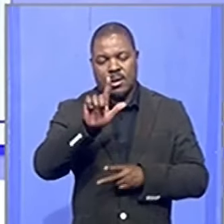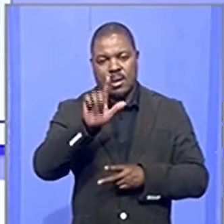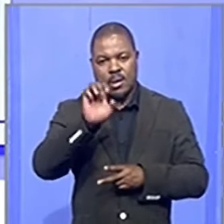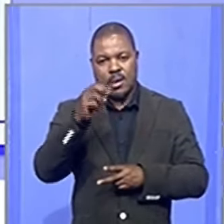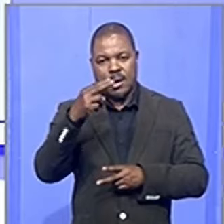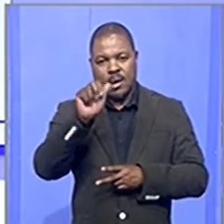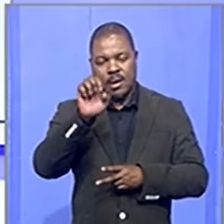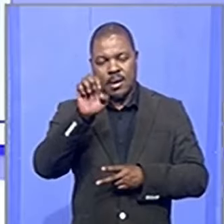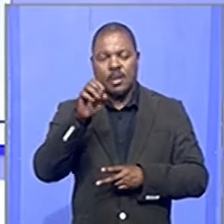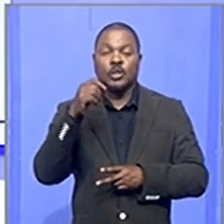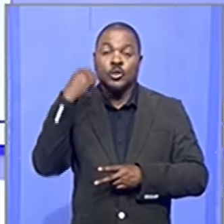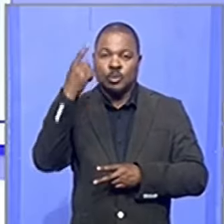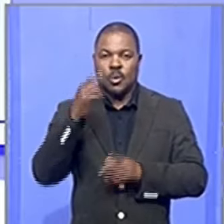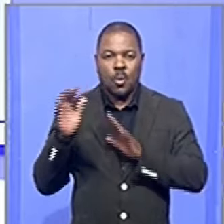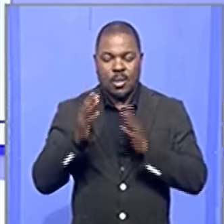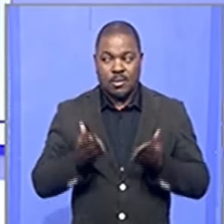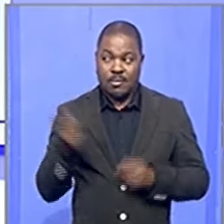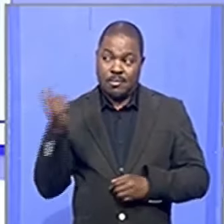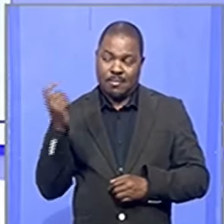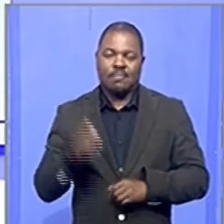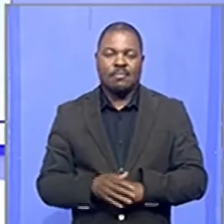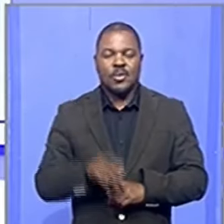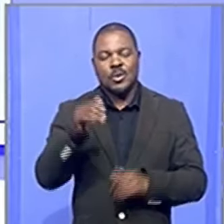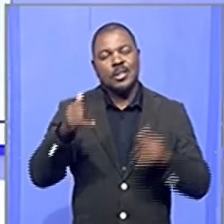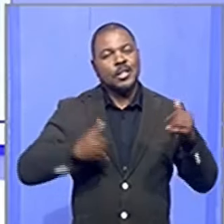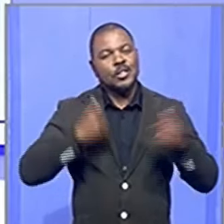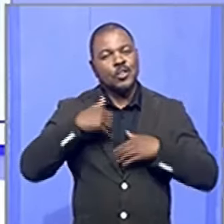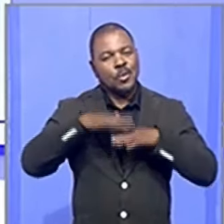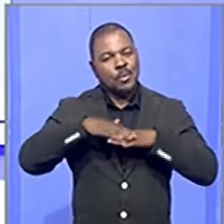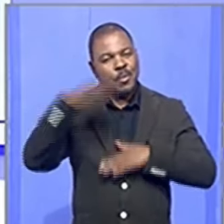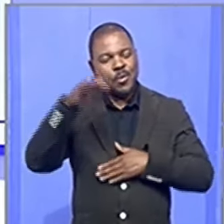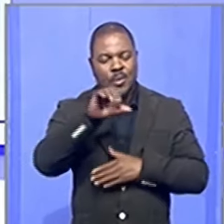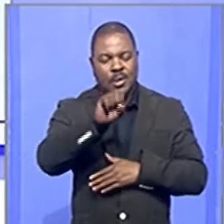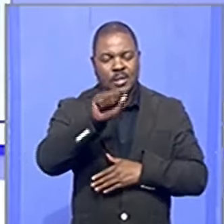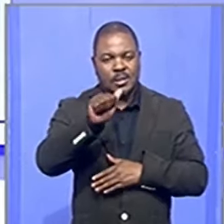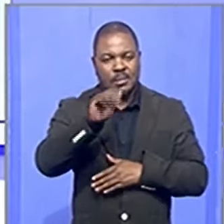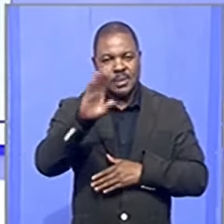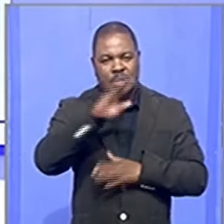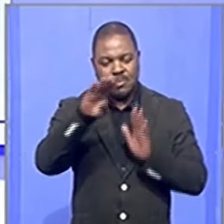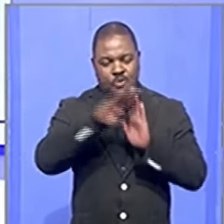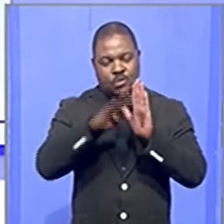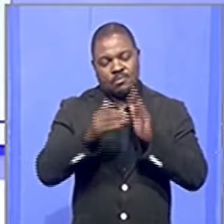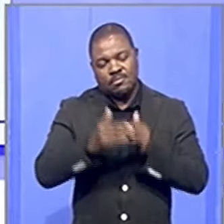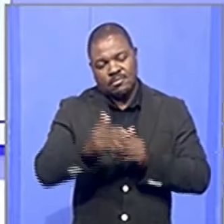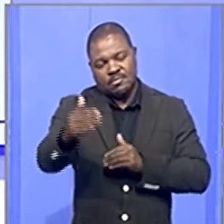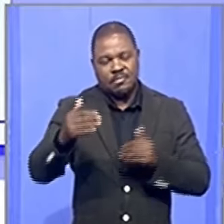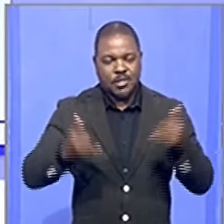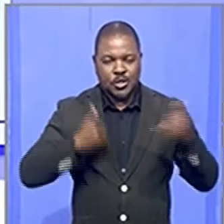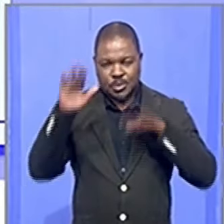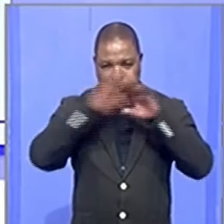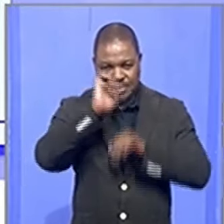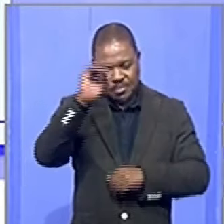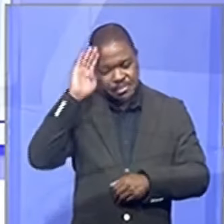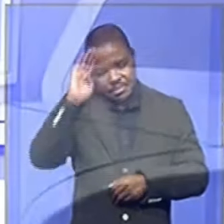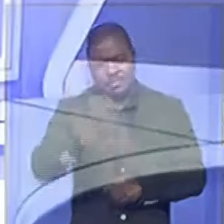Ga bjale go latela kakanyo ya maemo a boso tšwelang pele go ipsina ka morekoloko a mananeo go SABC 2 ga e beng boroko.